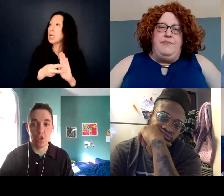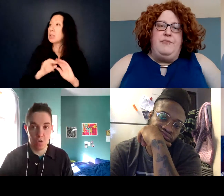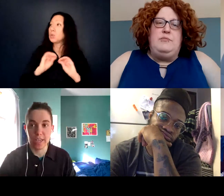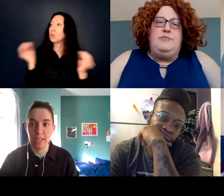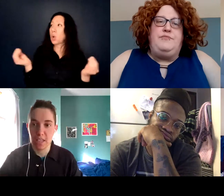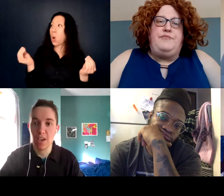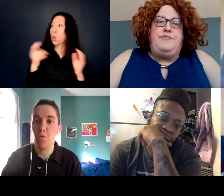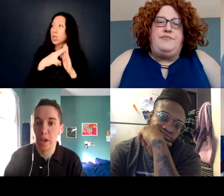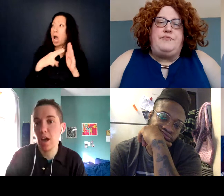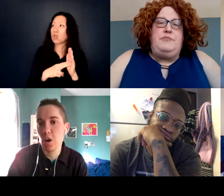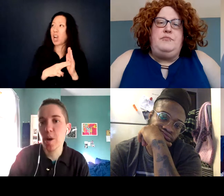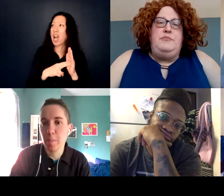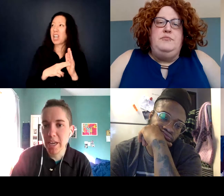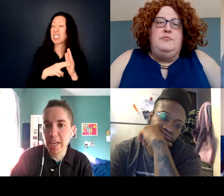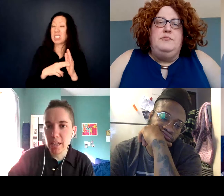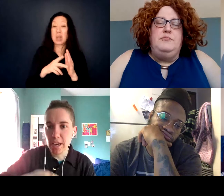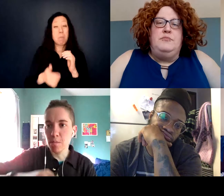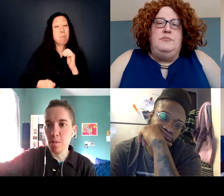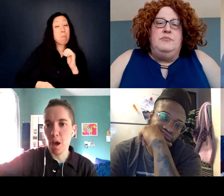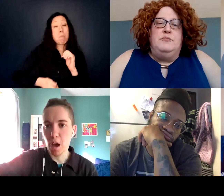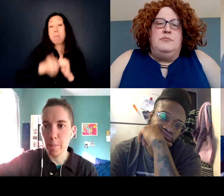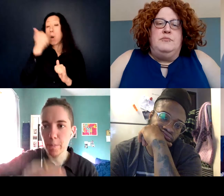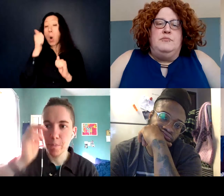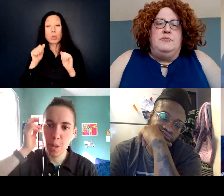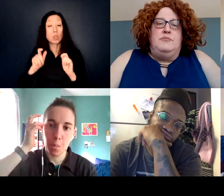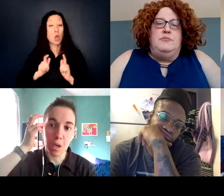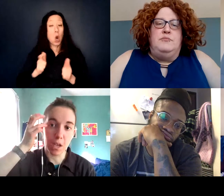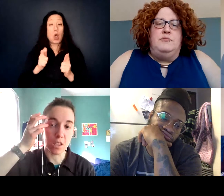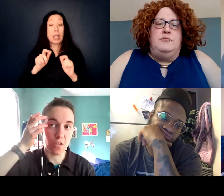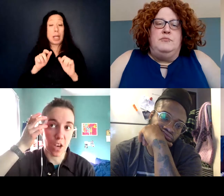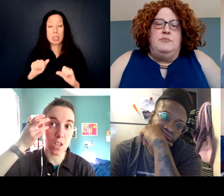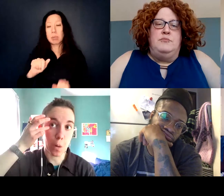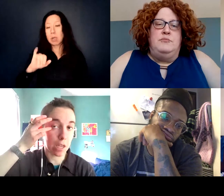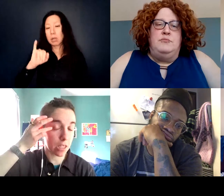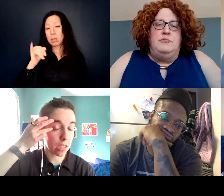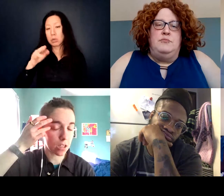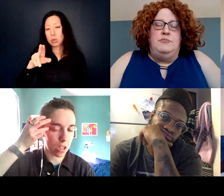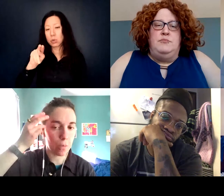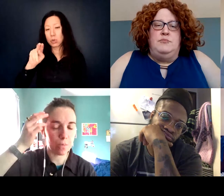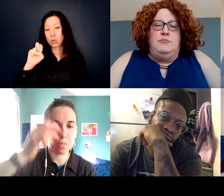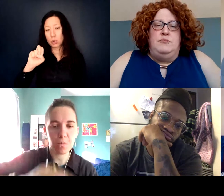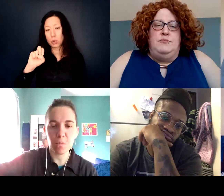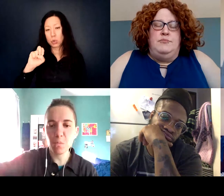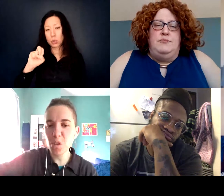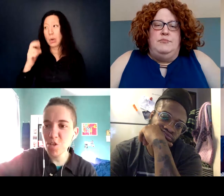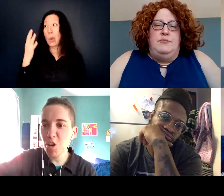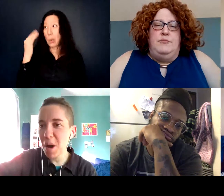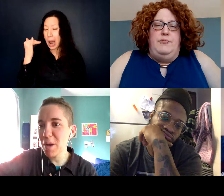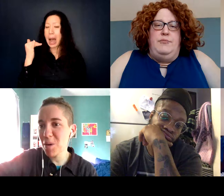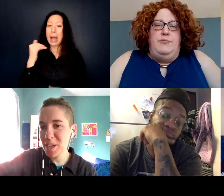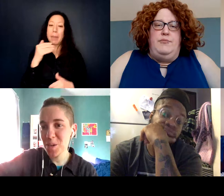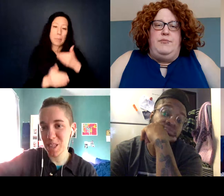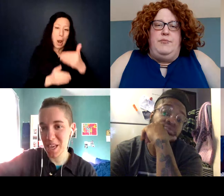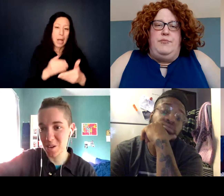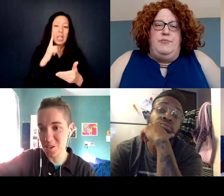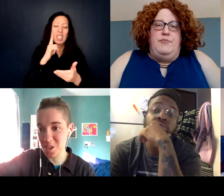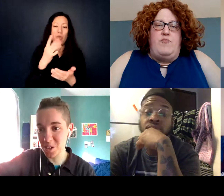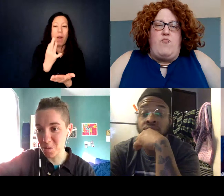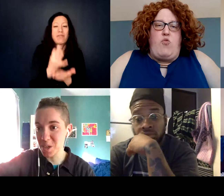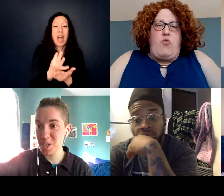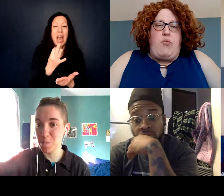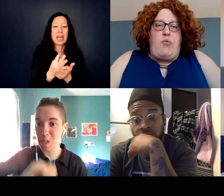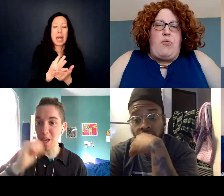June at the earliest if we got going immediately, because the finance process is slow. So I wanted to